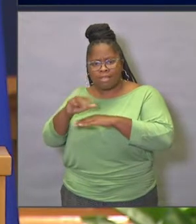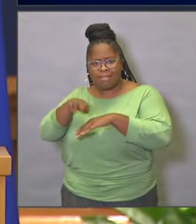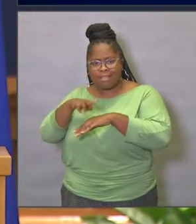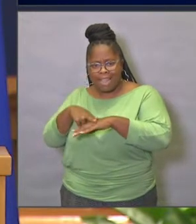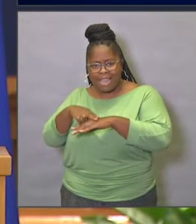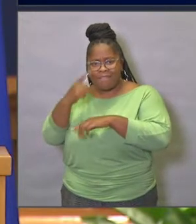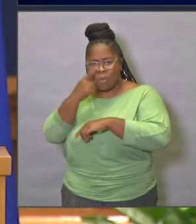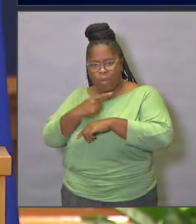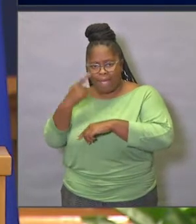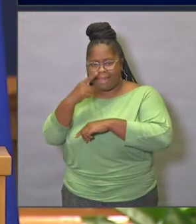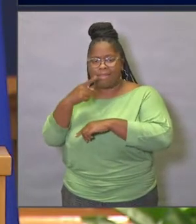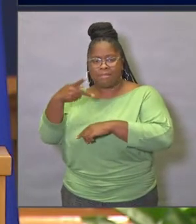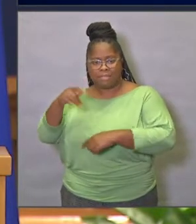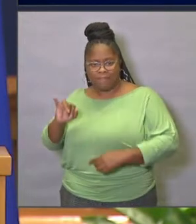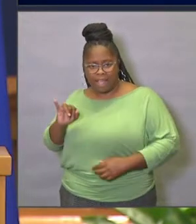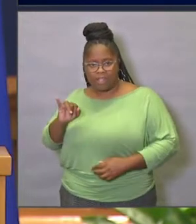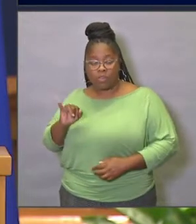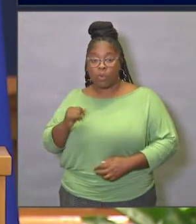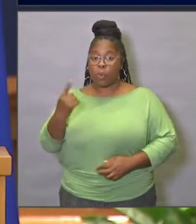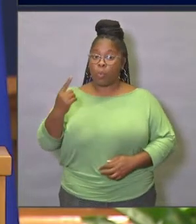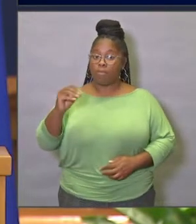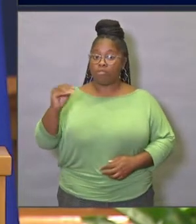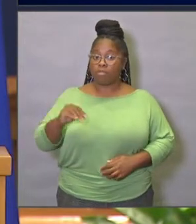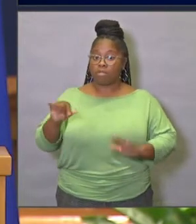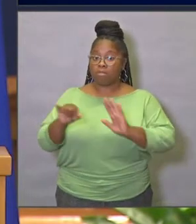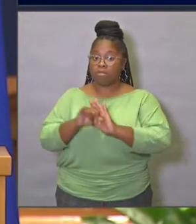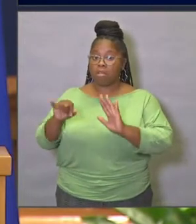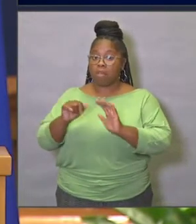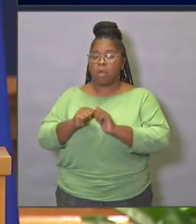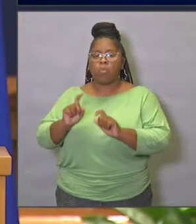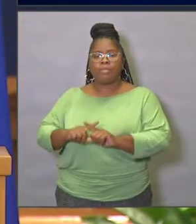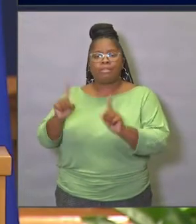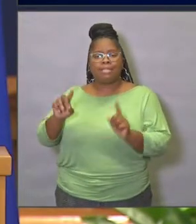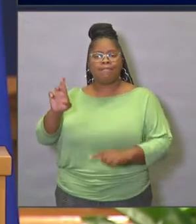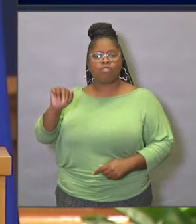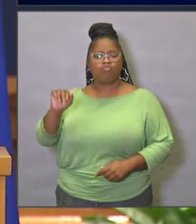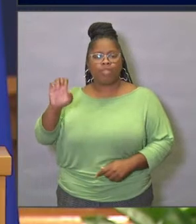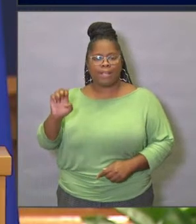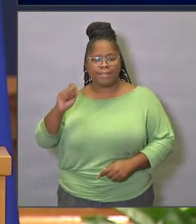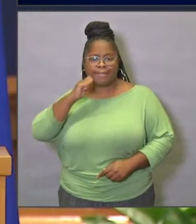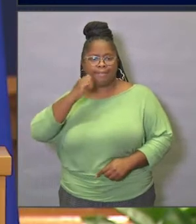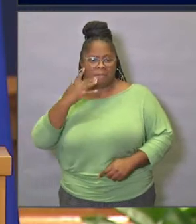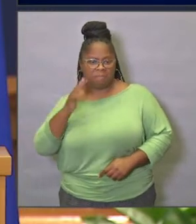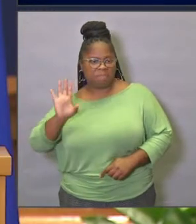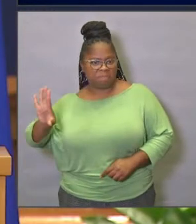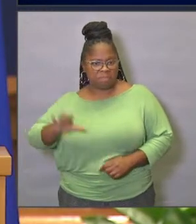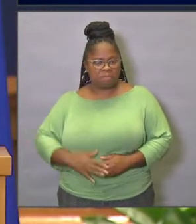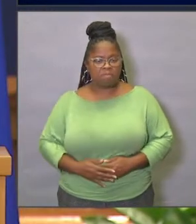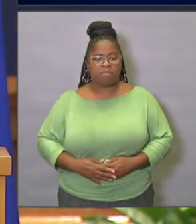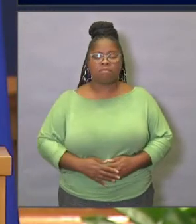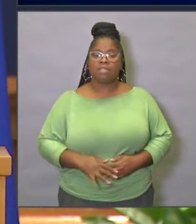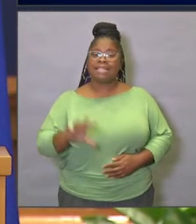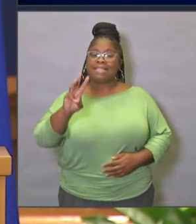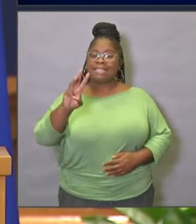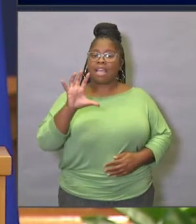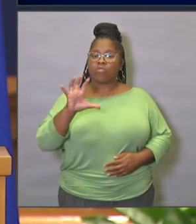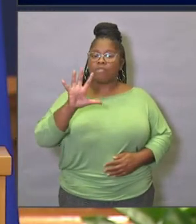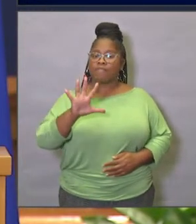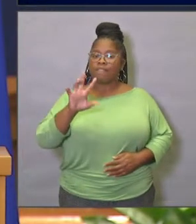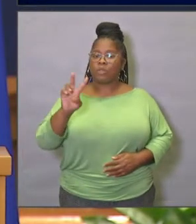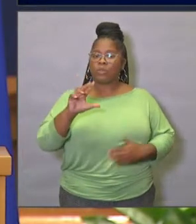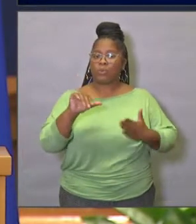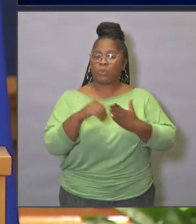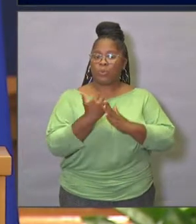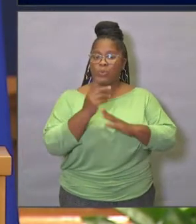Hawaiian or Pacific Islander, and 1% identified with another race or ethnicity. We are reporting 652